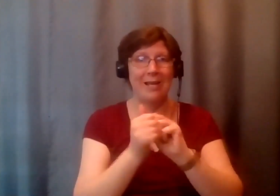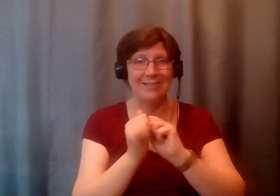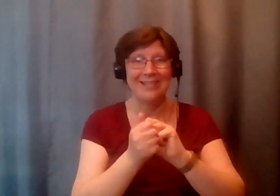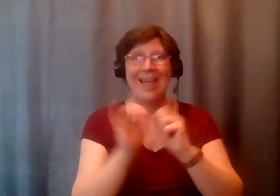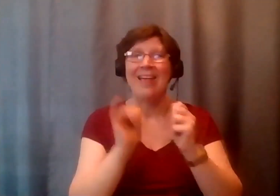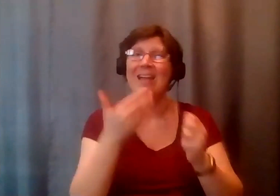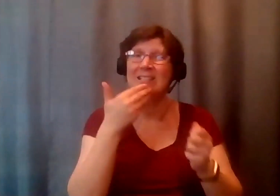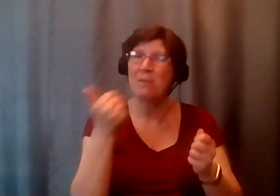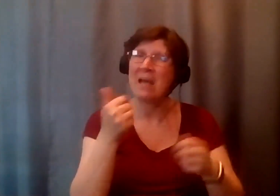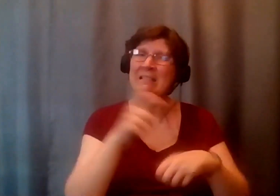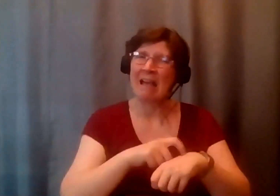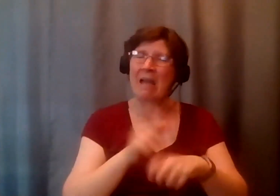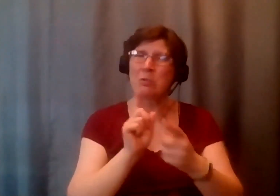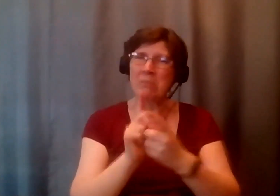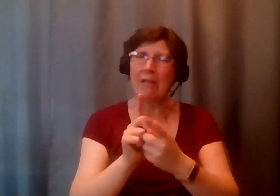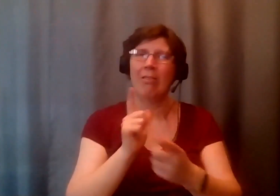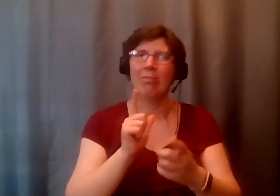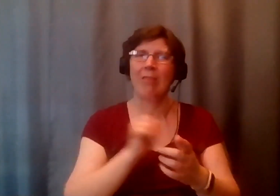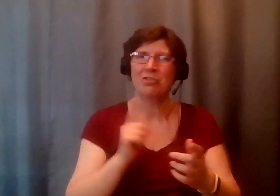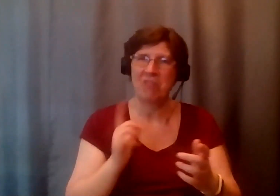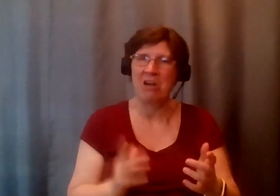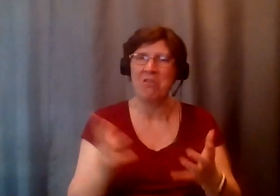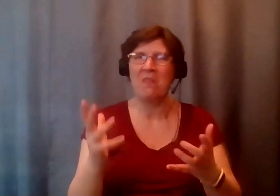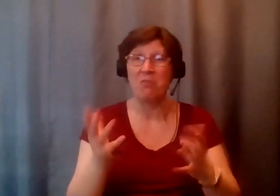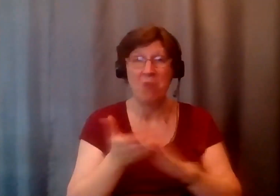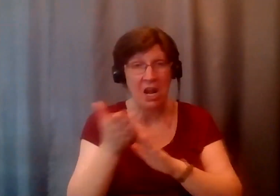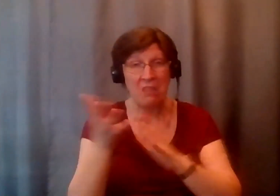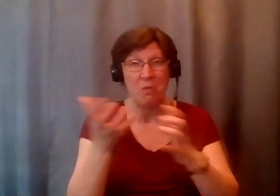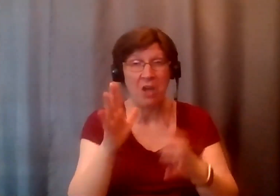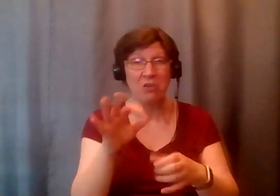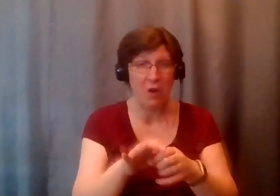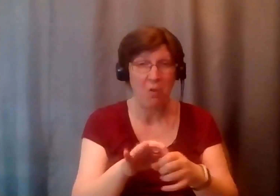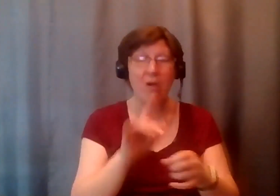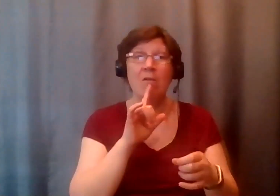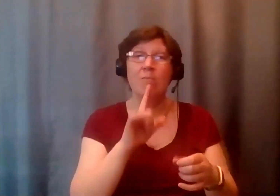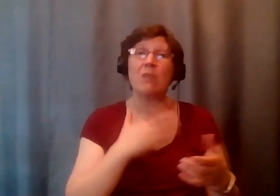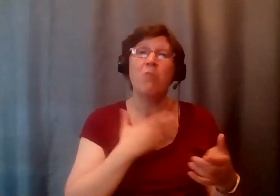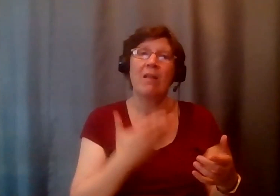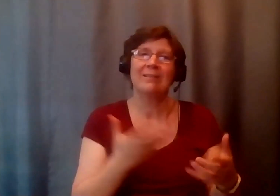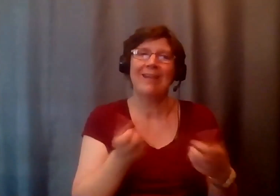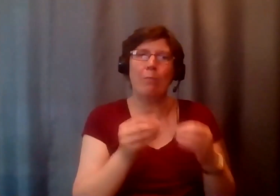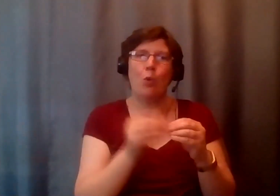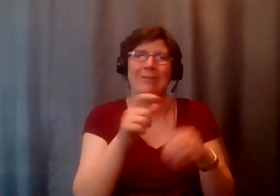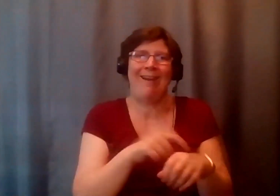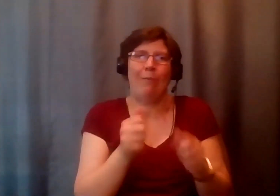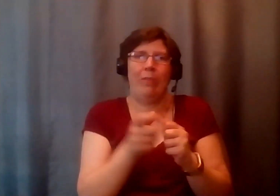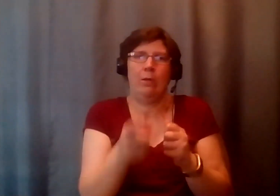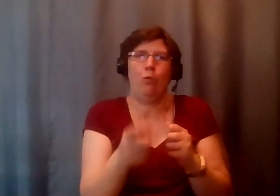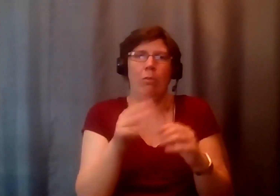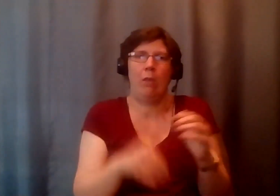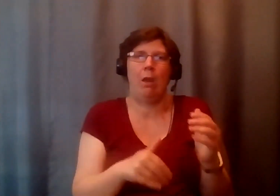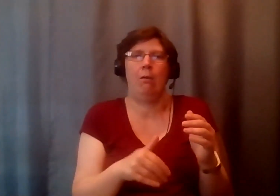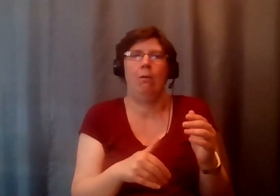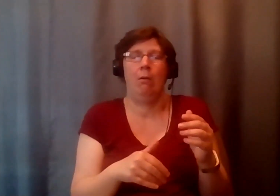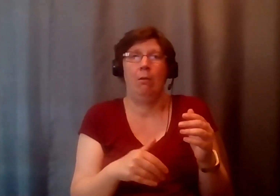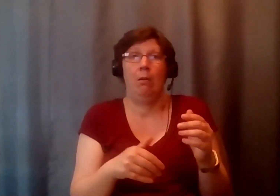best time to meet a legislator because they're running and they want your vote. So they're going to be willing to spend more time with you than when they're frankly elected